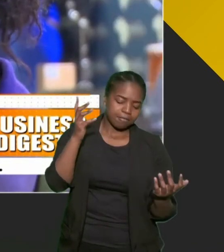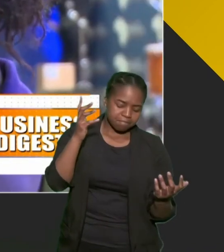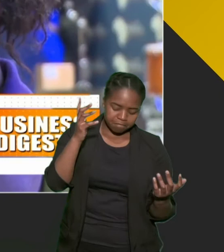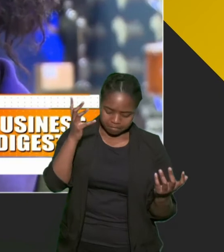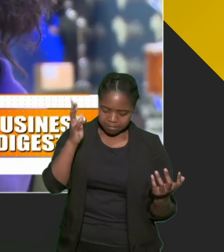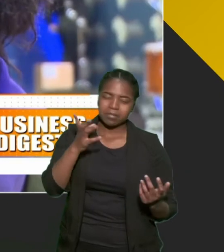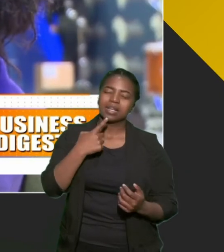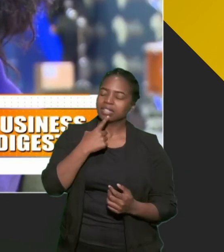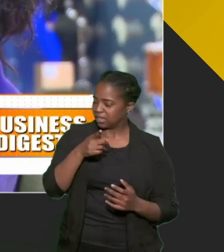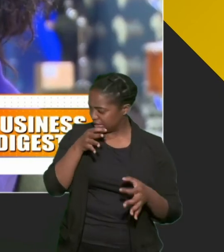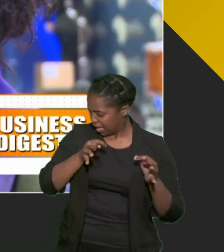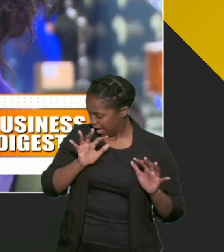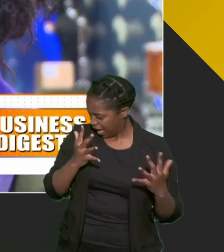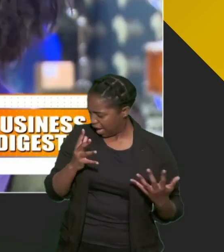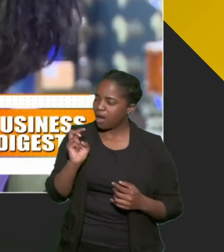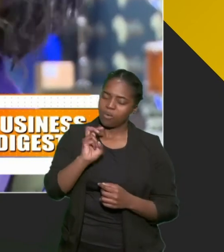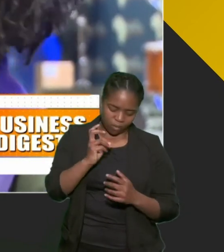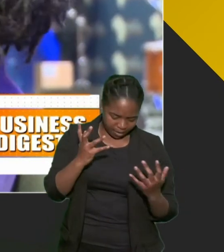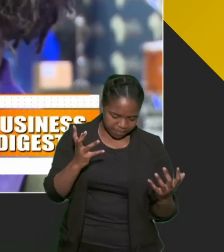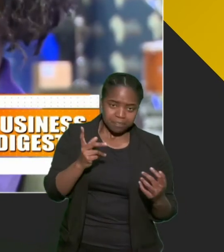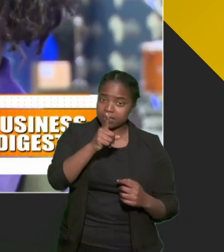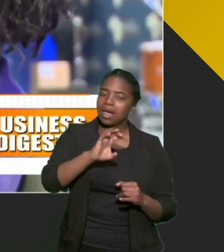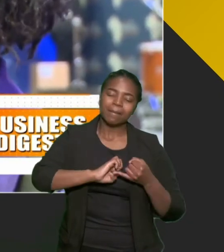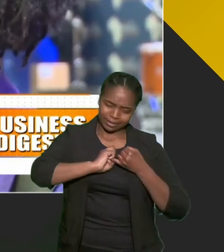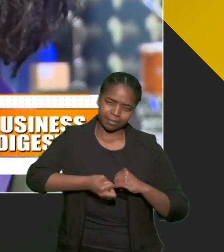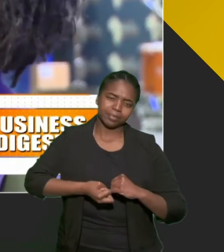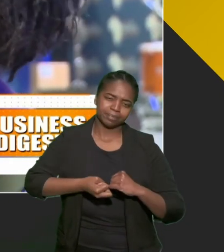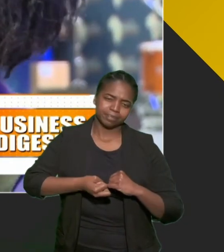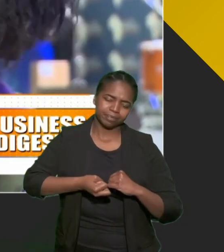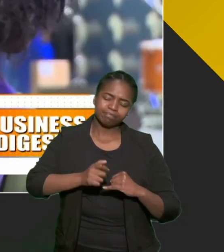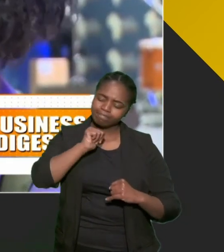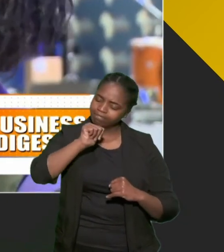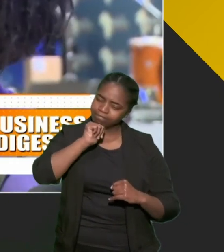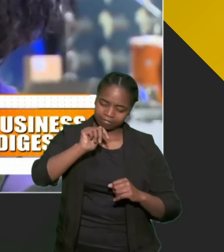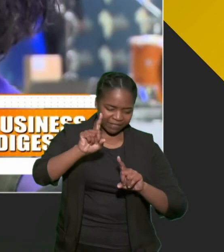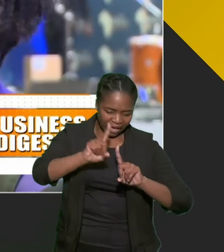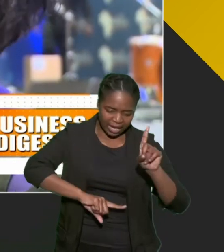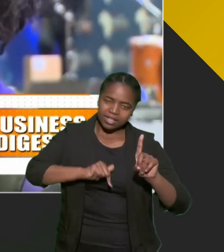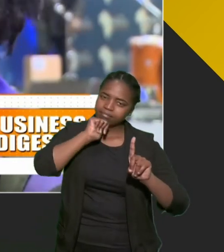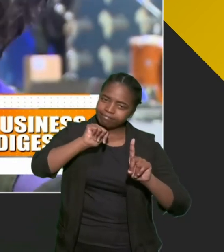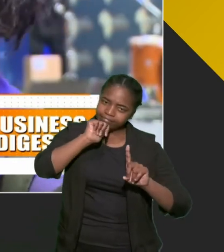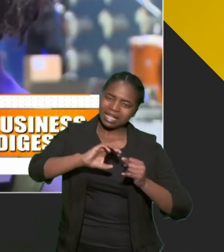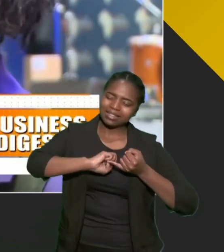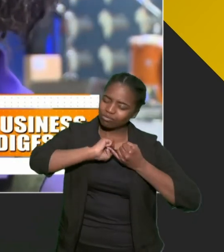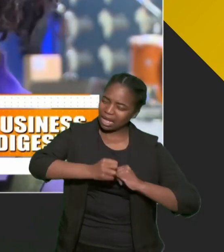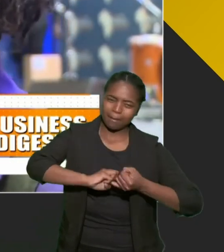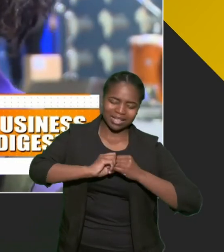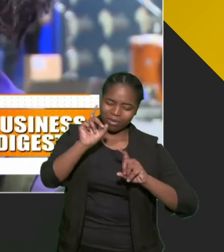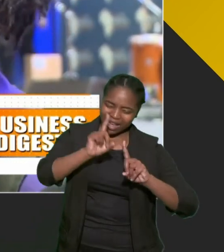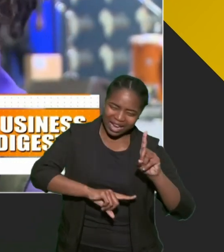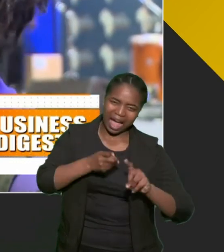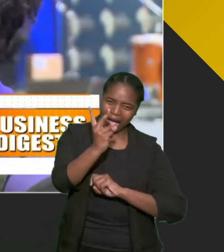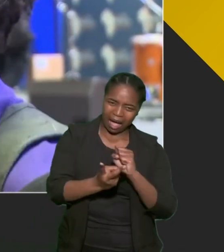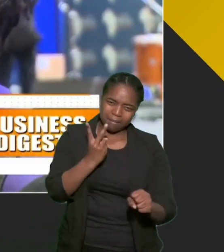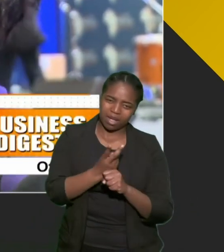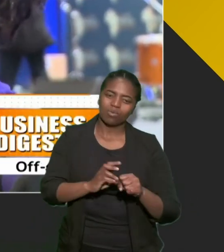how can I say it? They must try. Even they don't succeed, they must continue trying, and